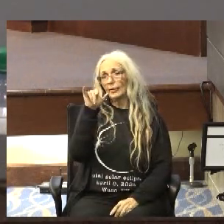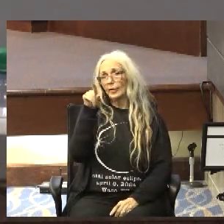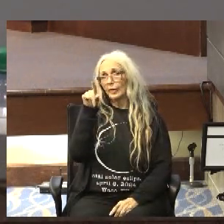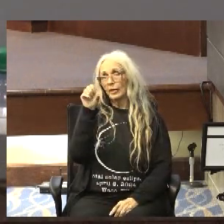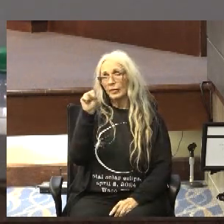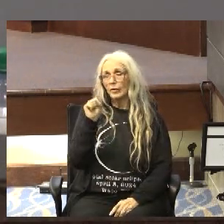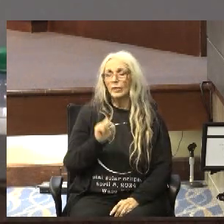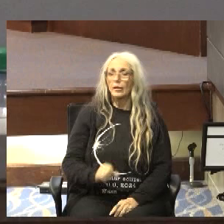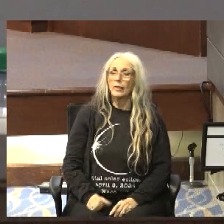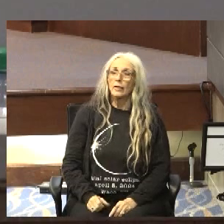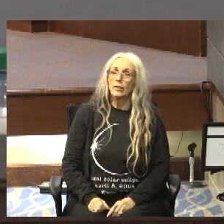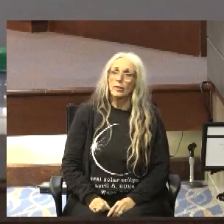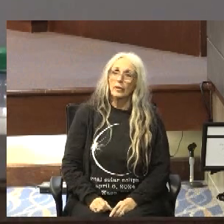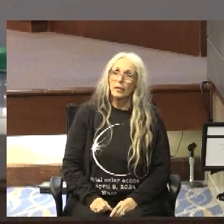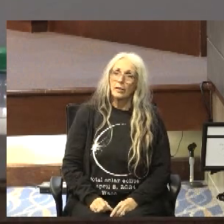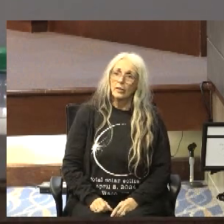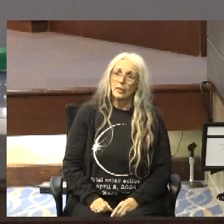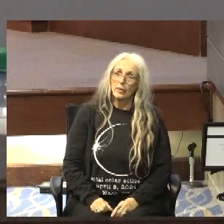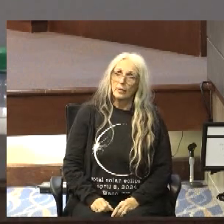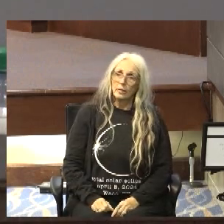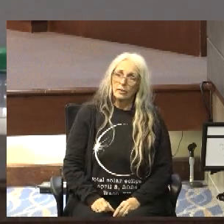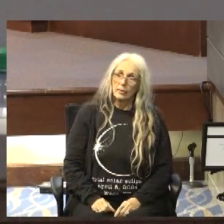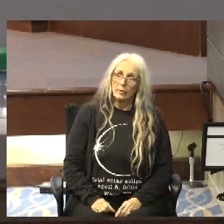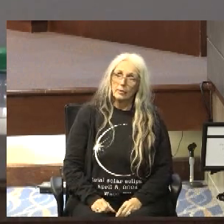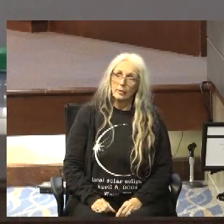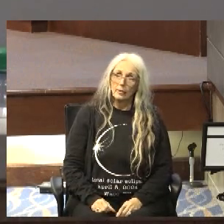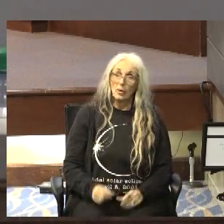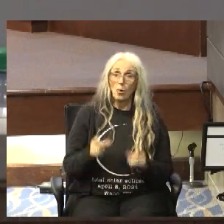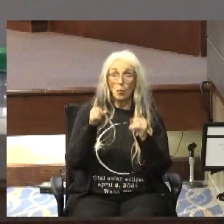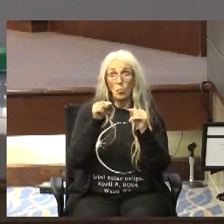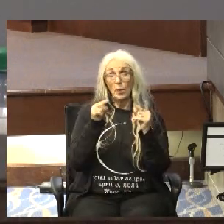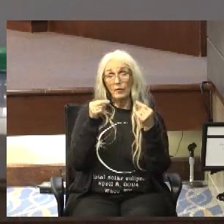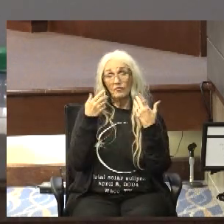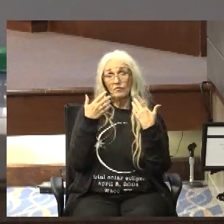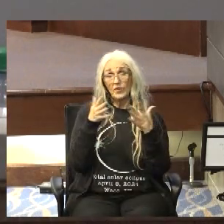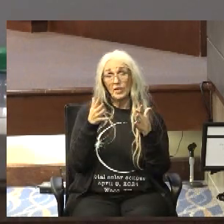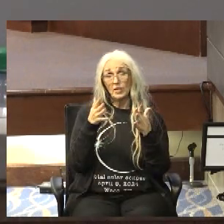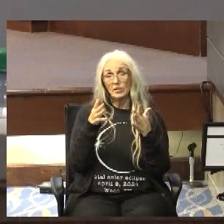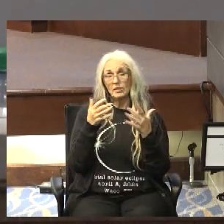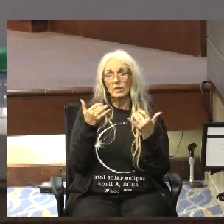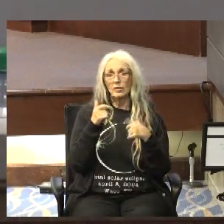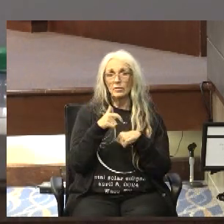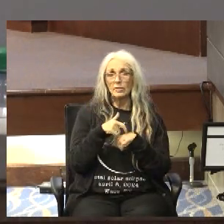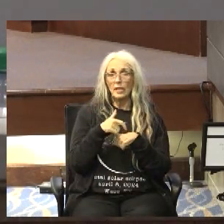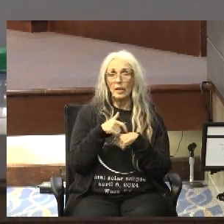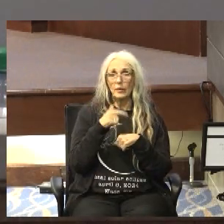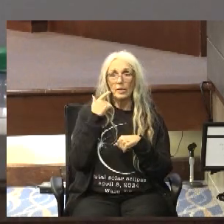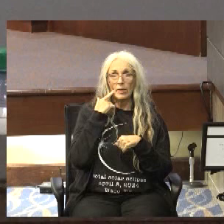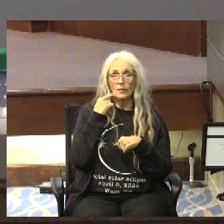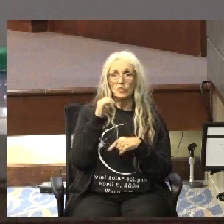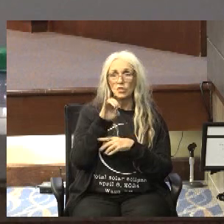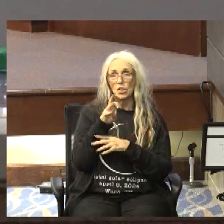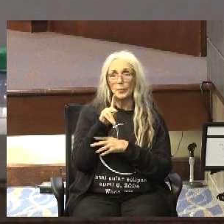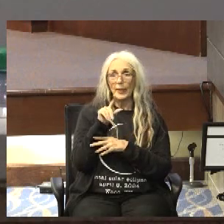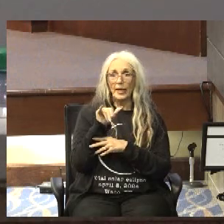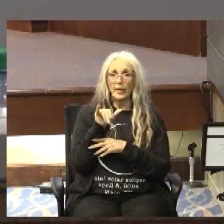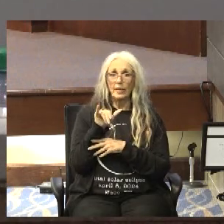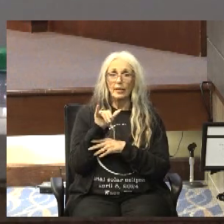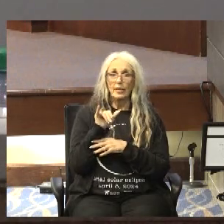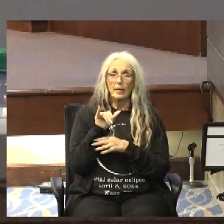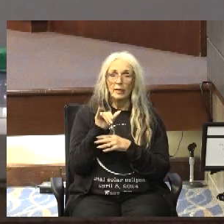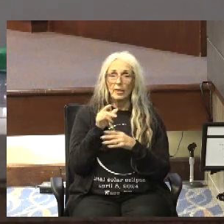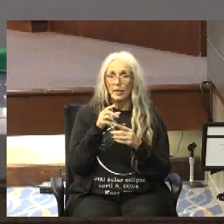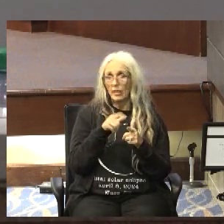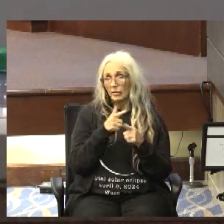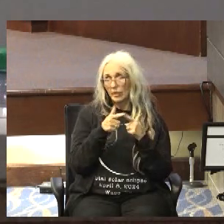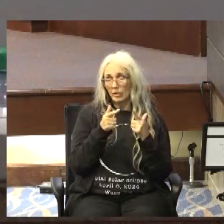at the zoo. And at the end, if there's time, we'll hear from Jeremy Piscina in Economic Development on the